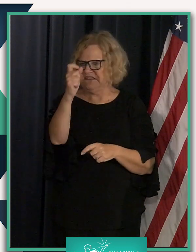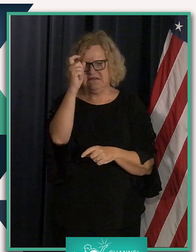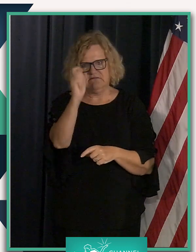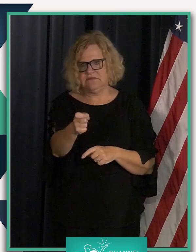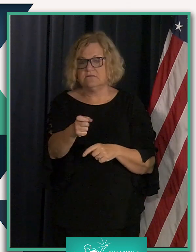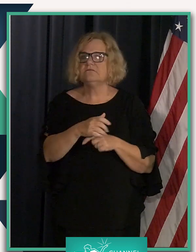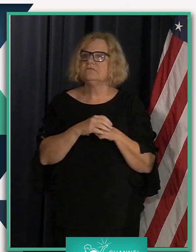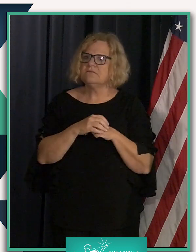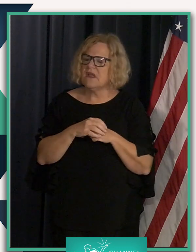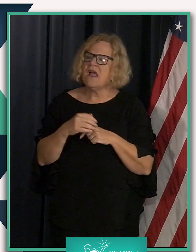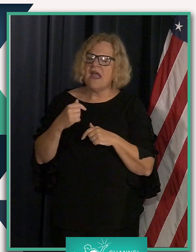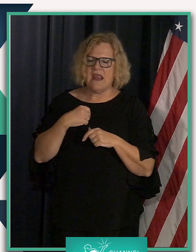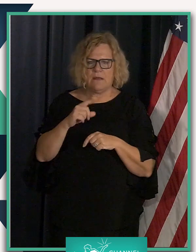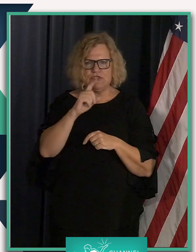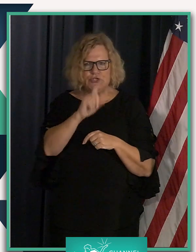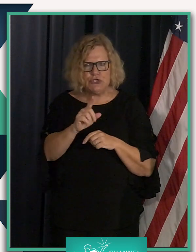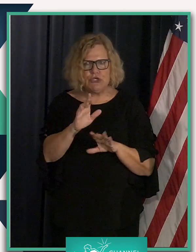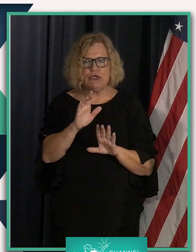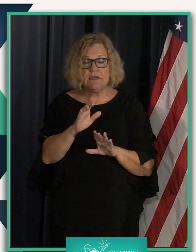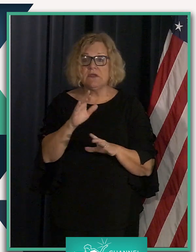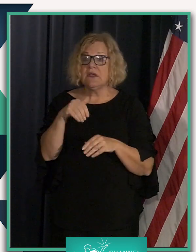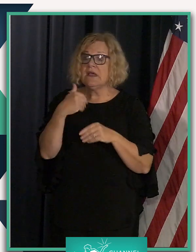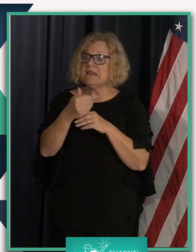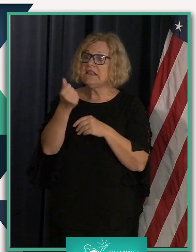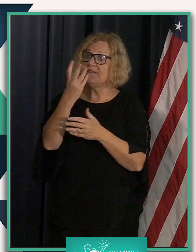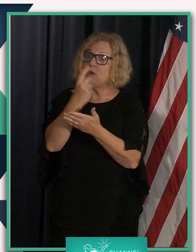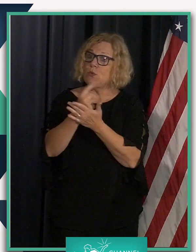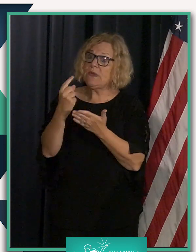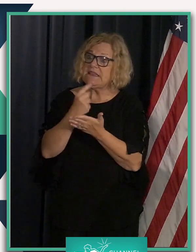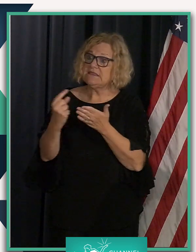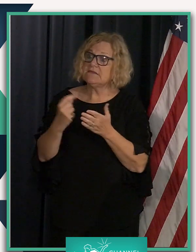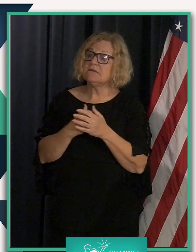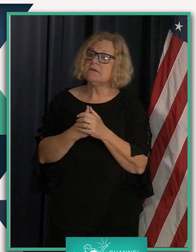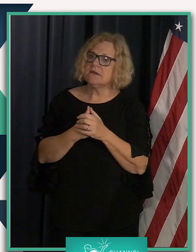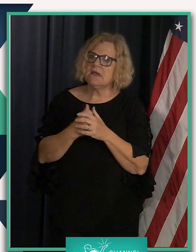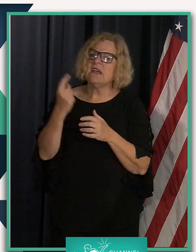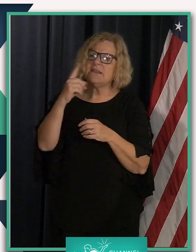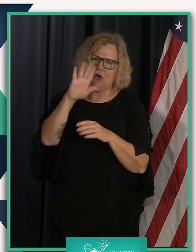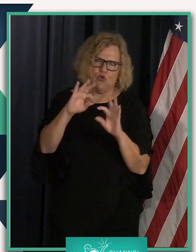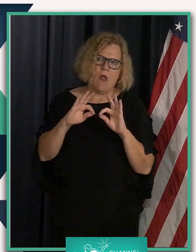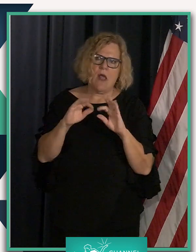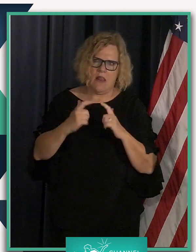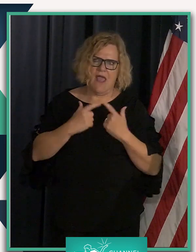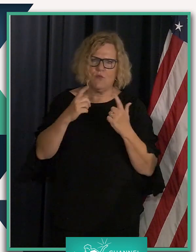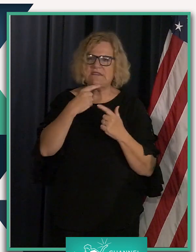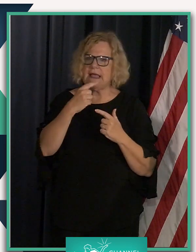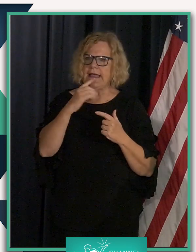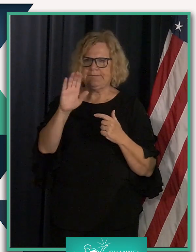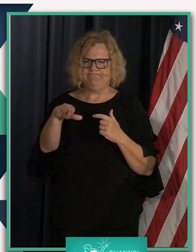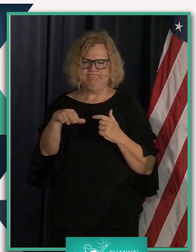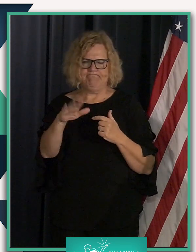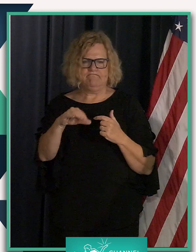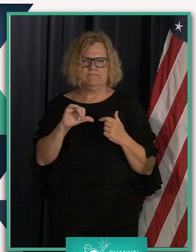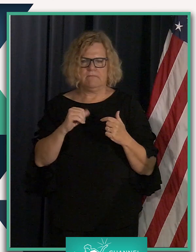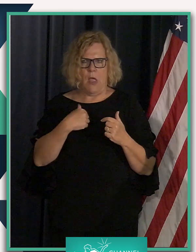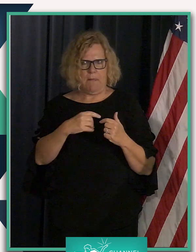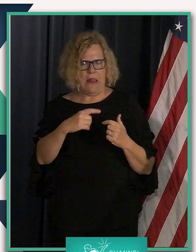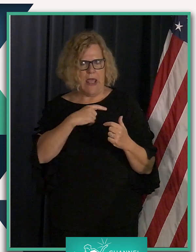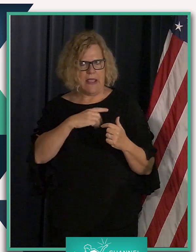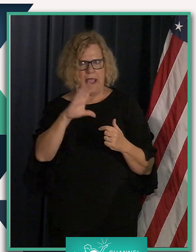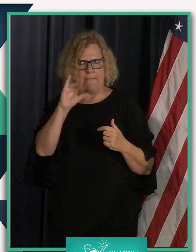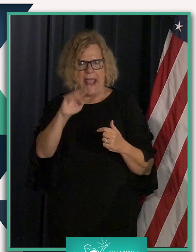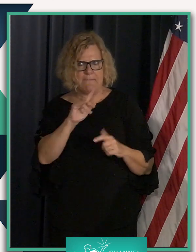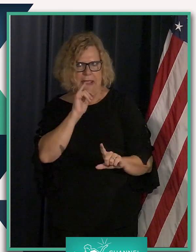I will be willing to bet you that in the next few weeks, somebody in your life is going to say to you, man, I got lucky, the bank